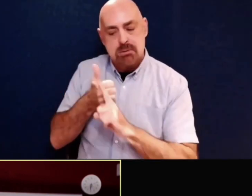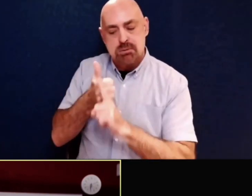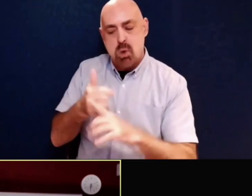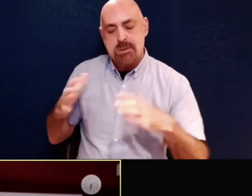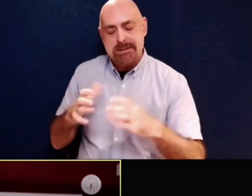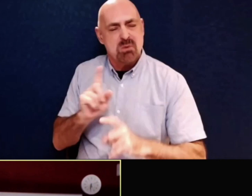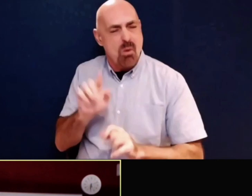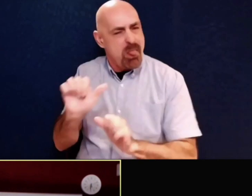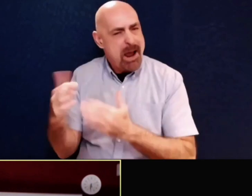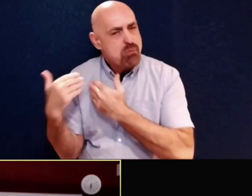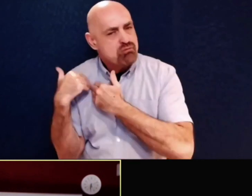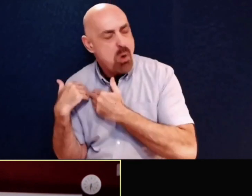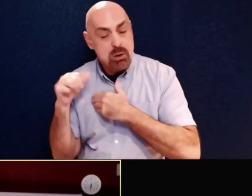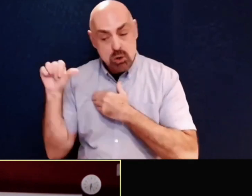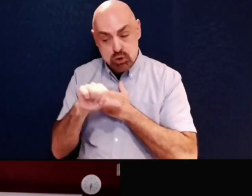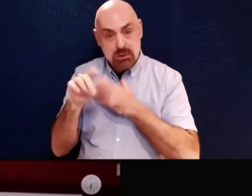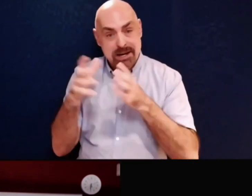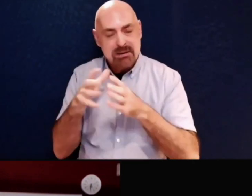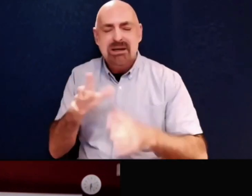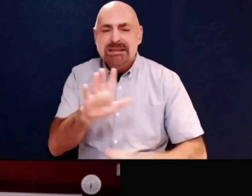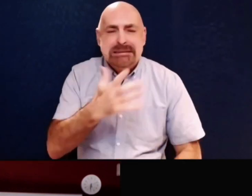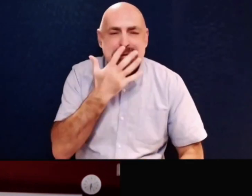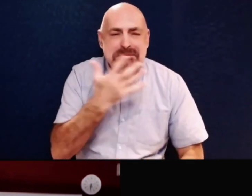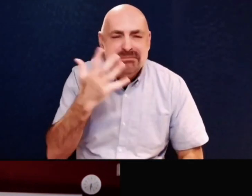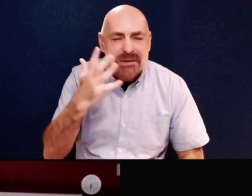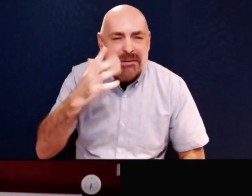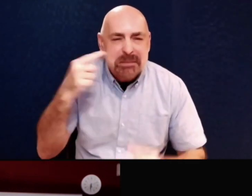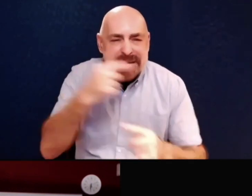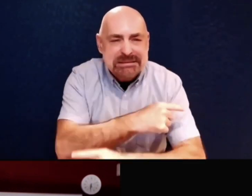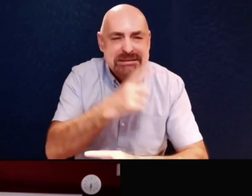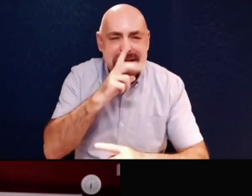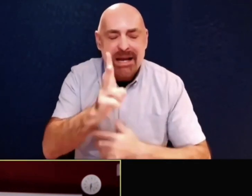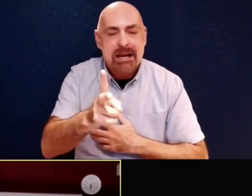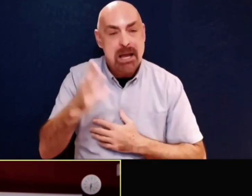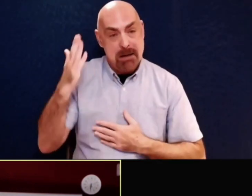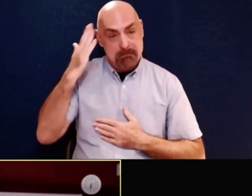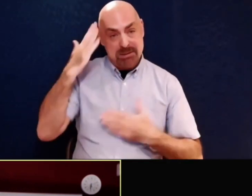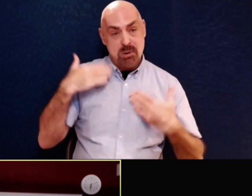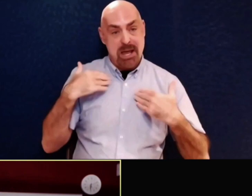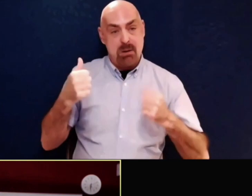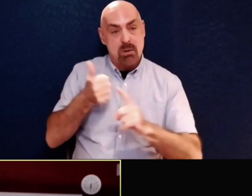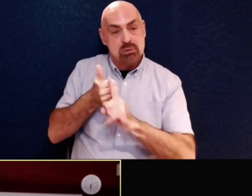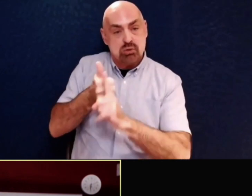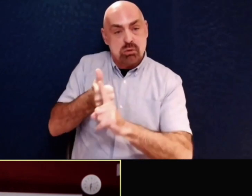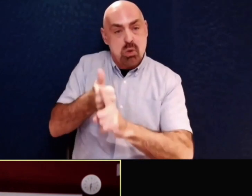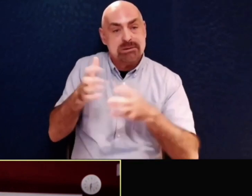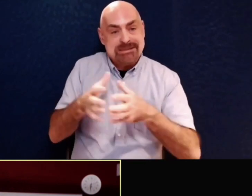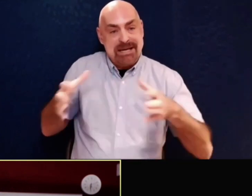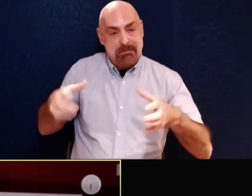they be expanded? Sorry, can you repeat that? Sorry, I didn't catch that. Mental health support teams. Should